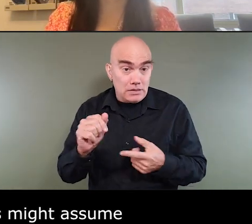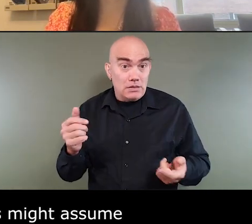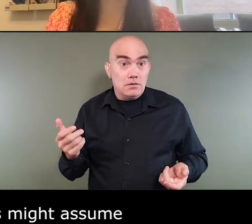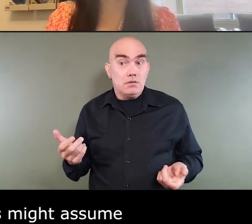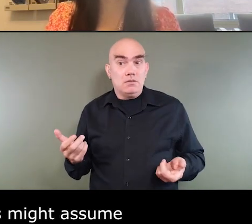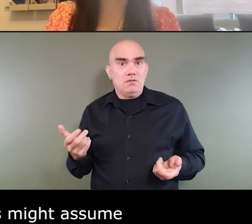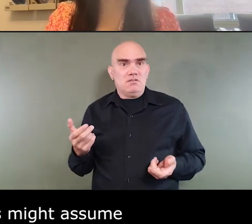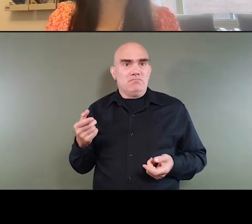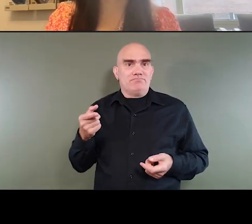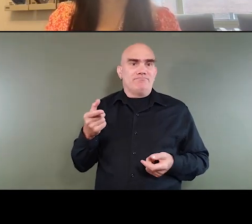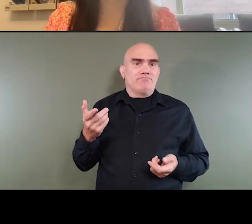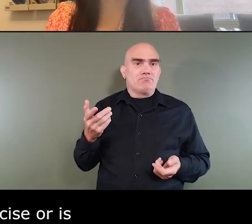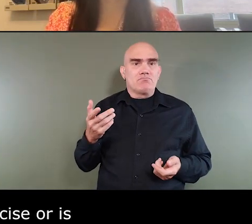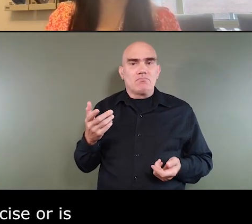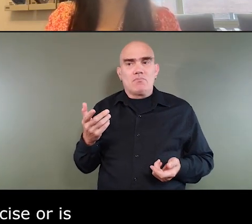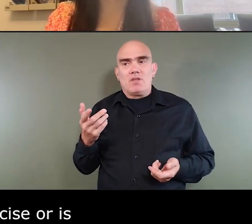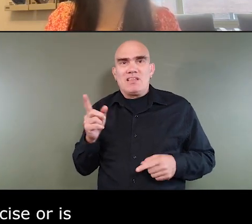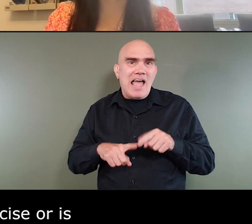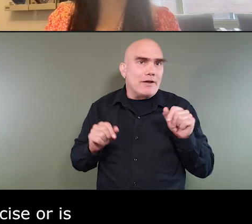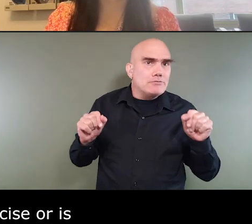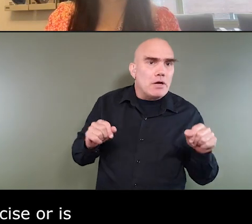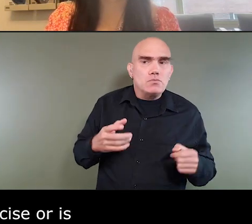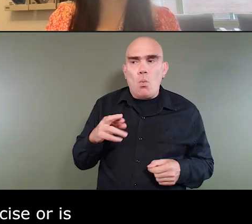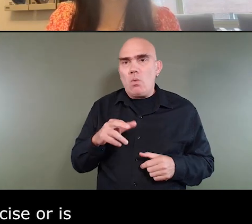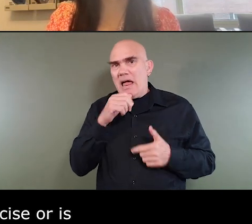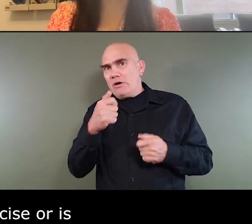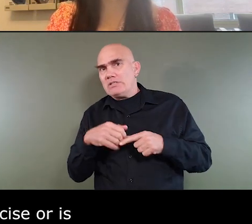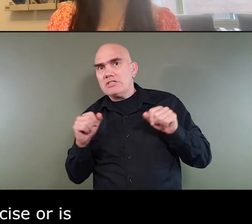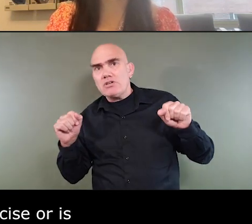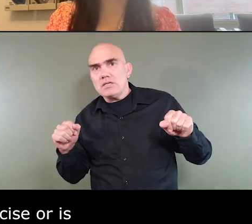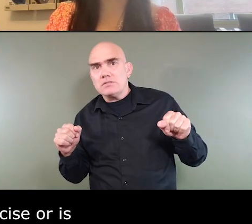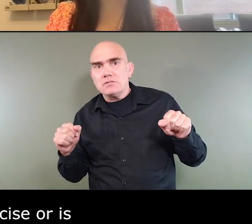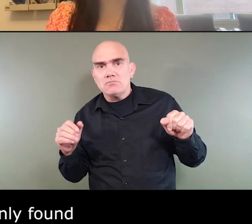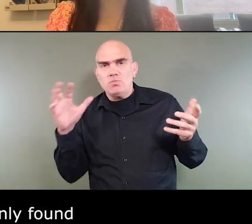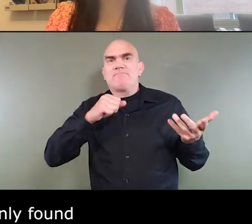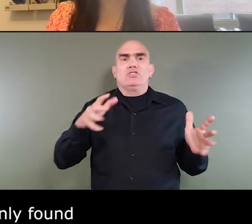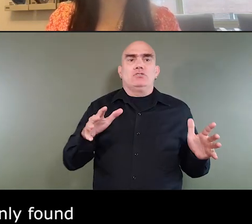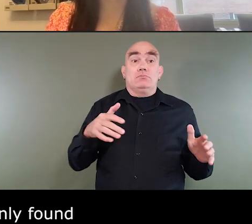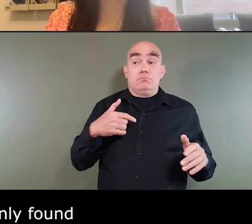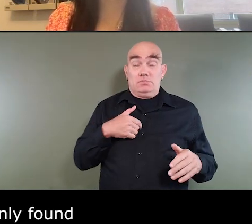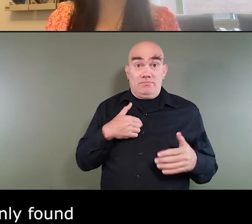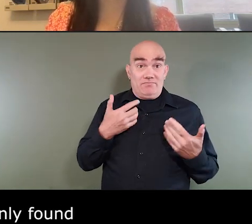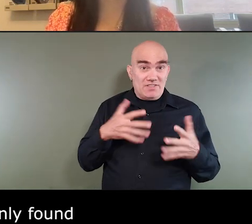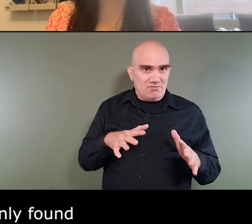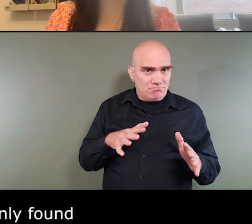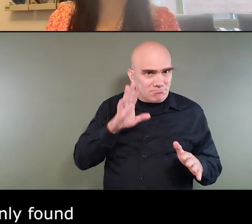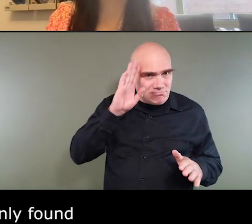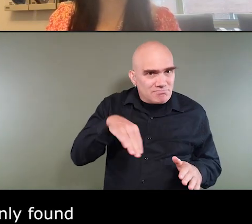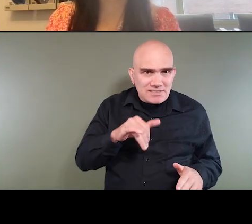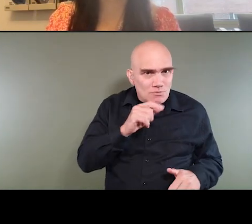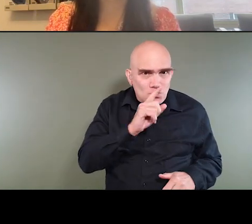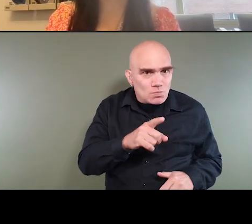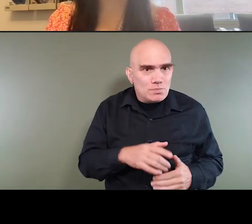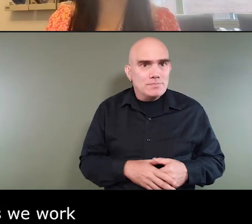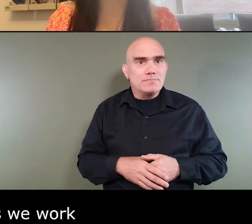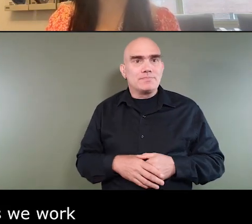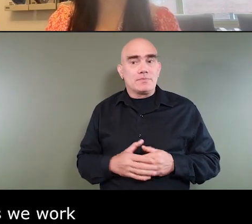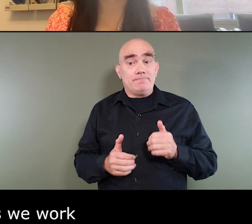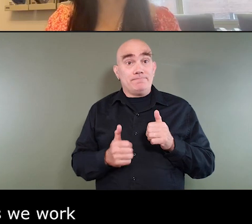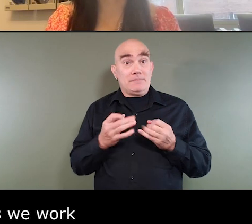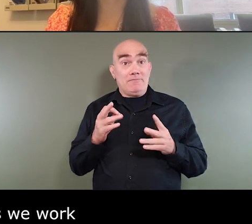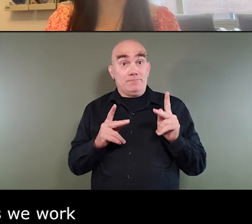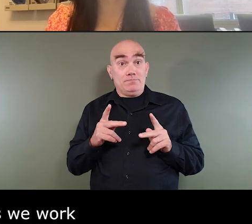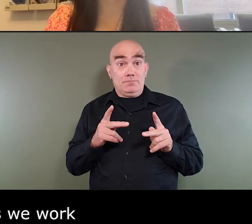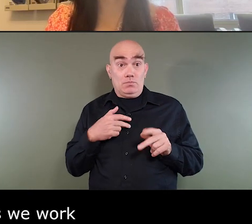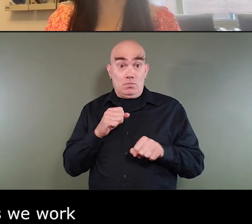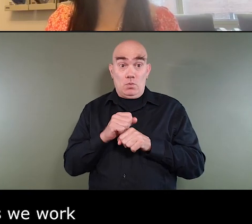with disability either can't exercise or is not interested in exercise. And we've certainly found that to not be the case. Many of the